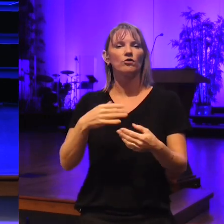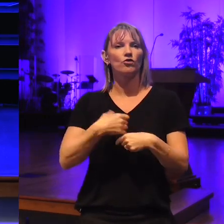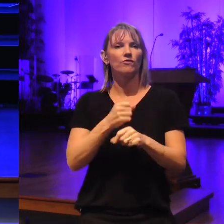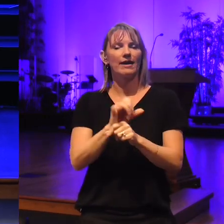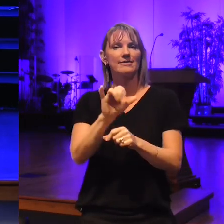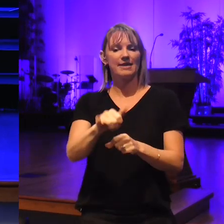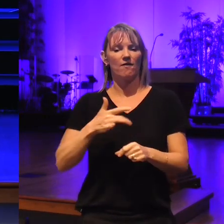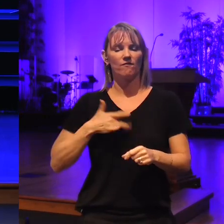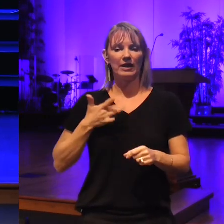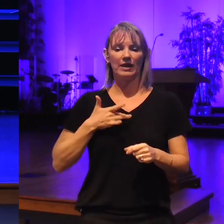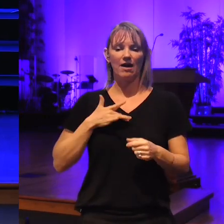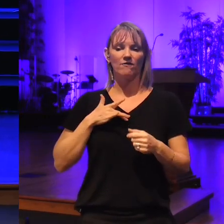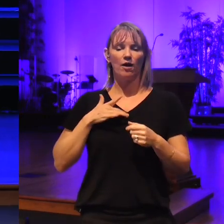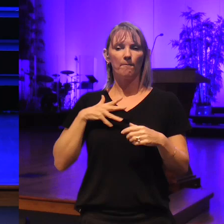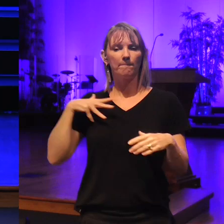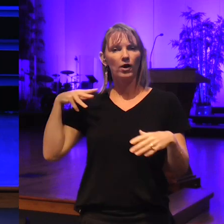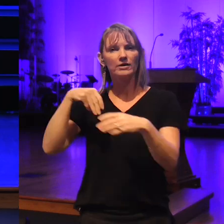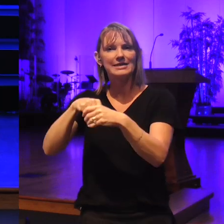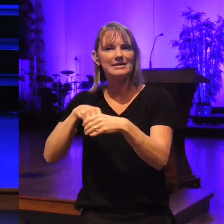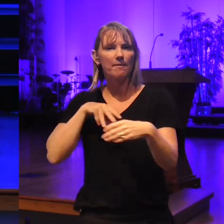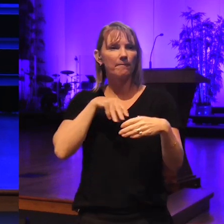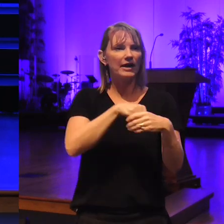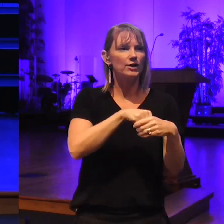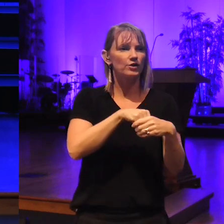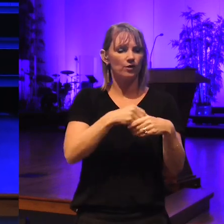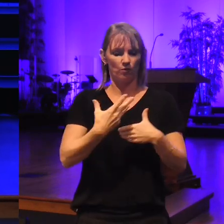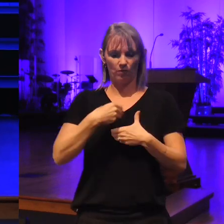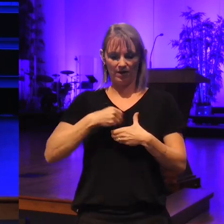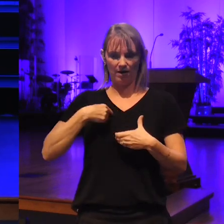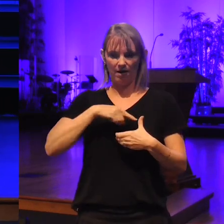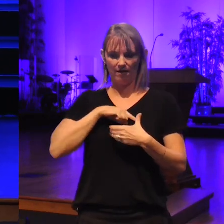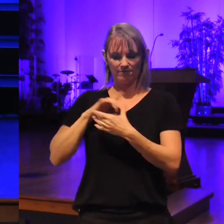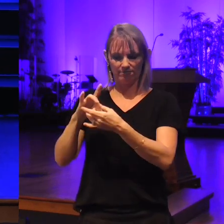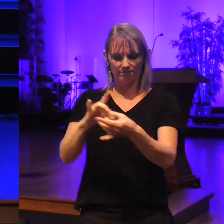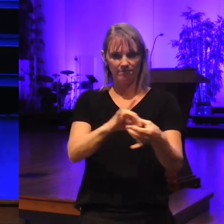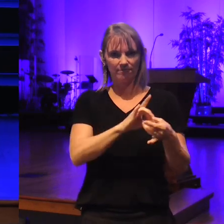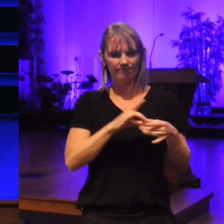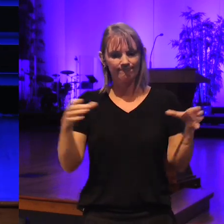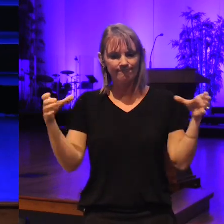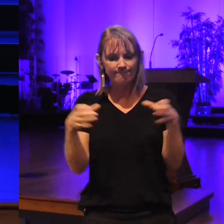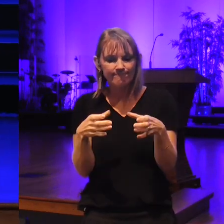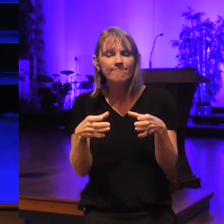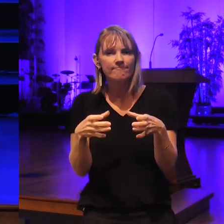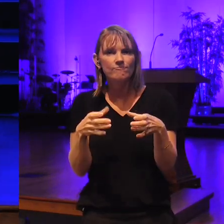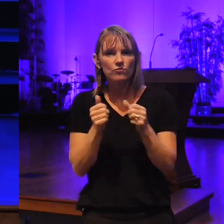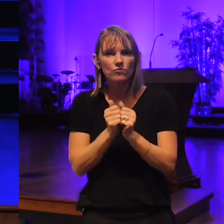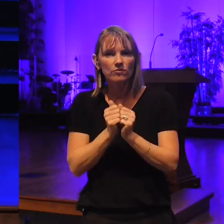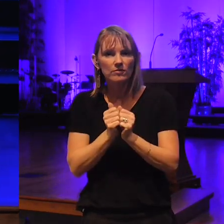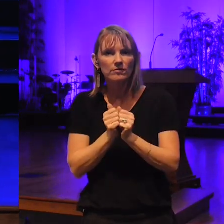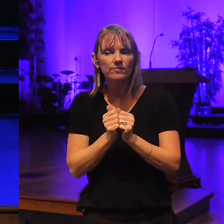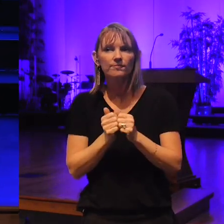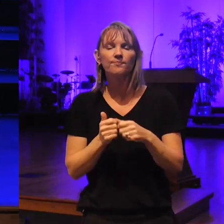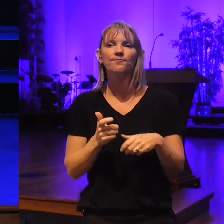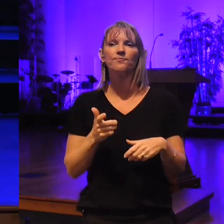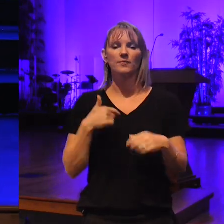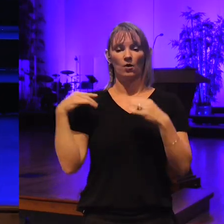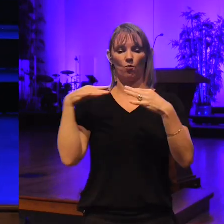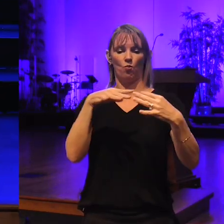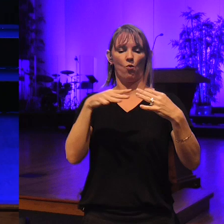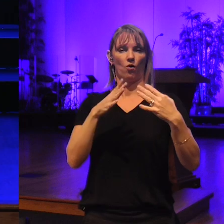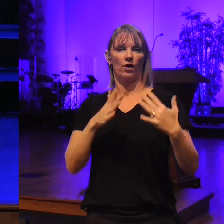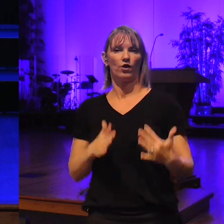of participation in each one of us to be able to gather like that. So, a